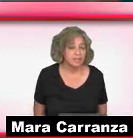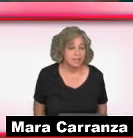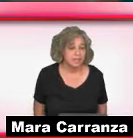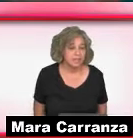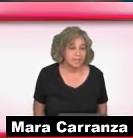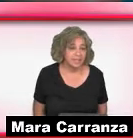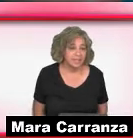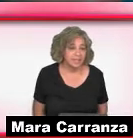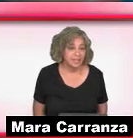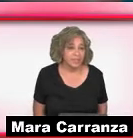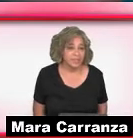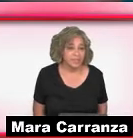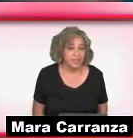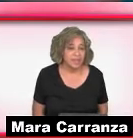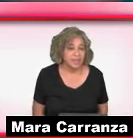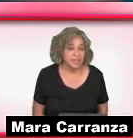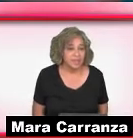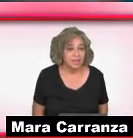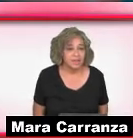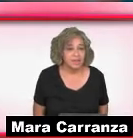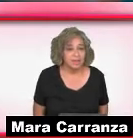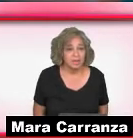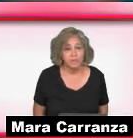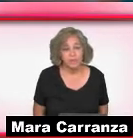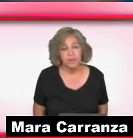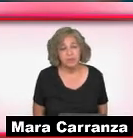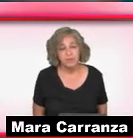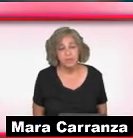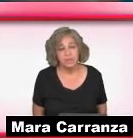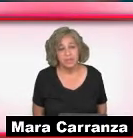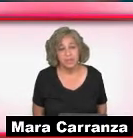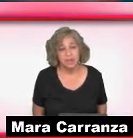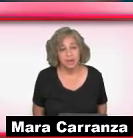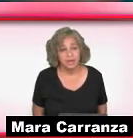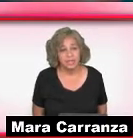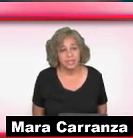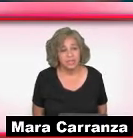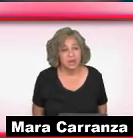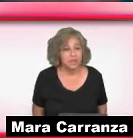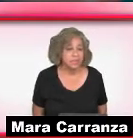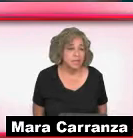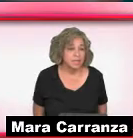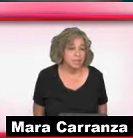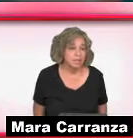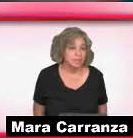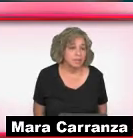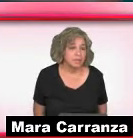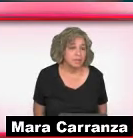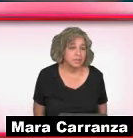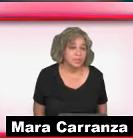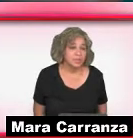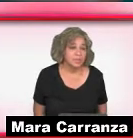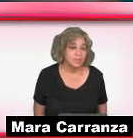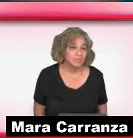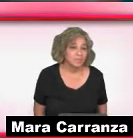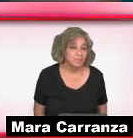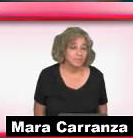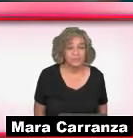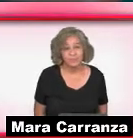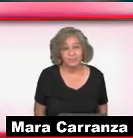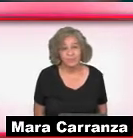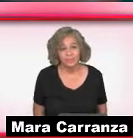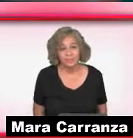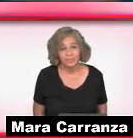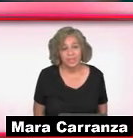Parte de alguna forma con el crimen organizado. Have you been involved in organized crime? De estos oficiales, en todo caso,